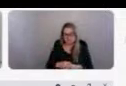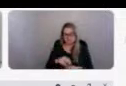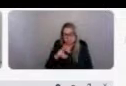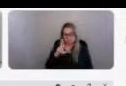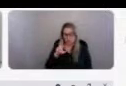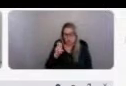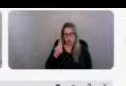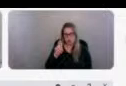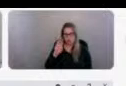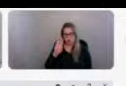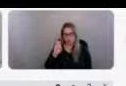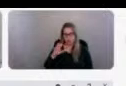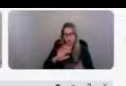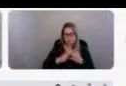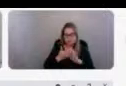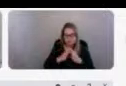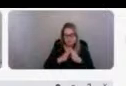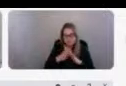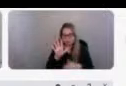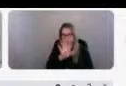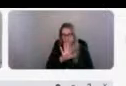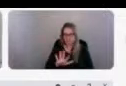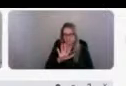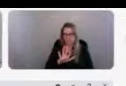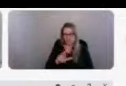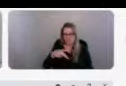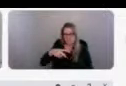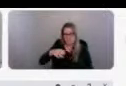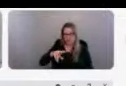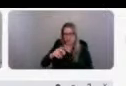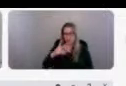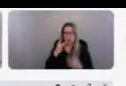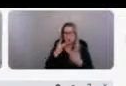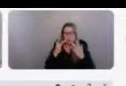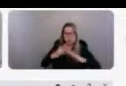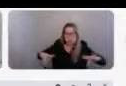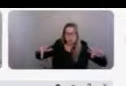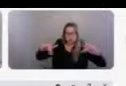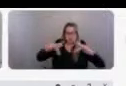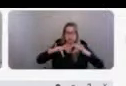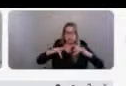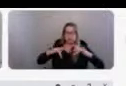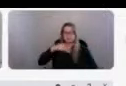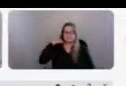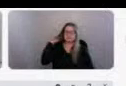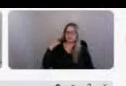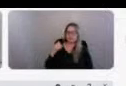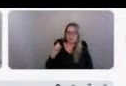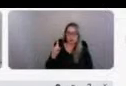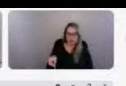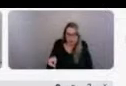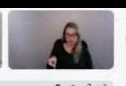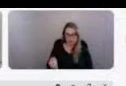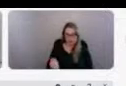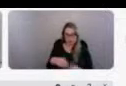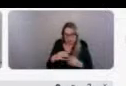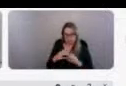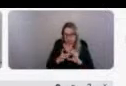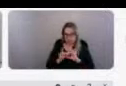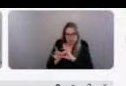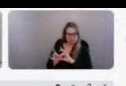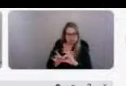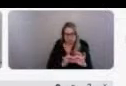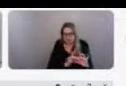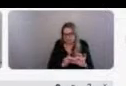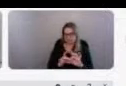area pinella county is a rural area the interests of pinal county and the needs of canal county have nothing to do with